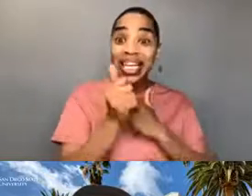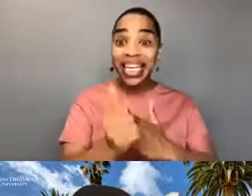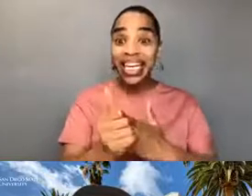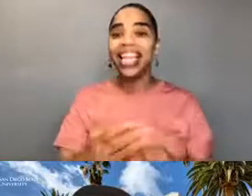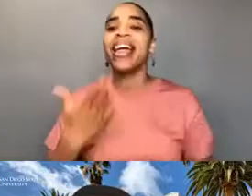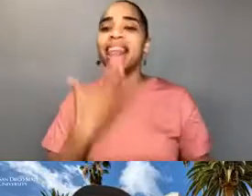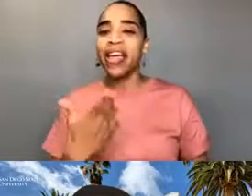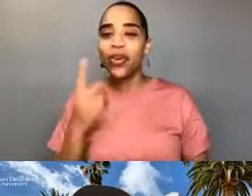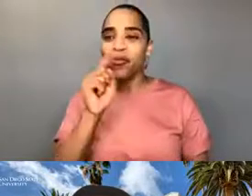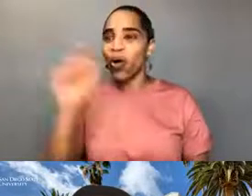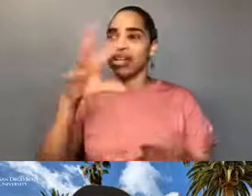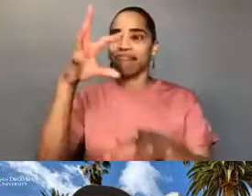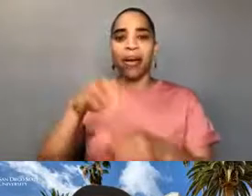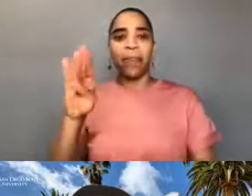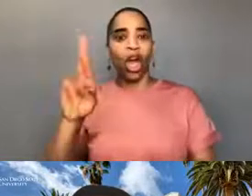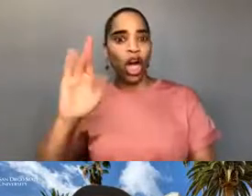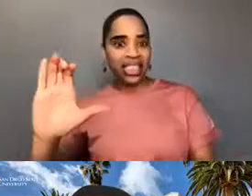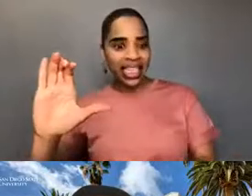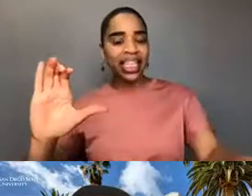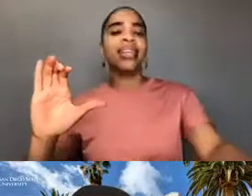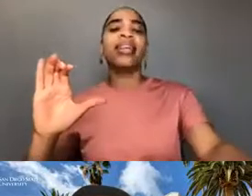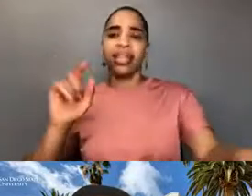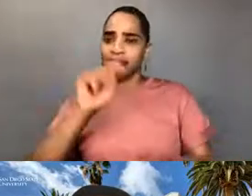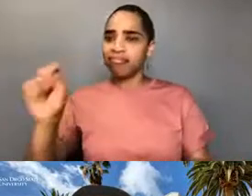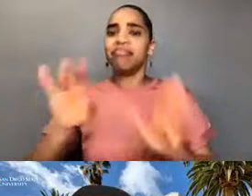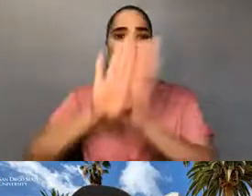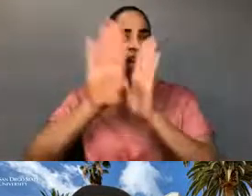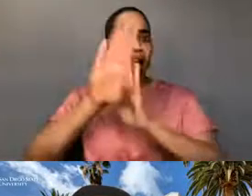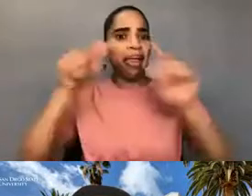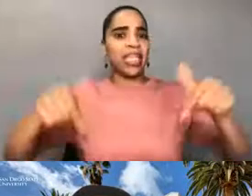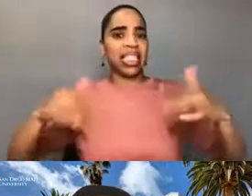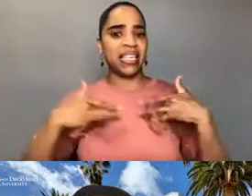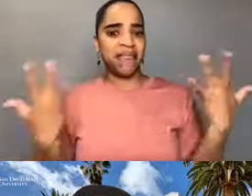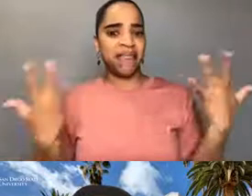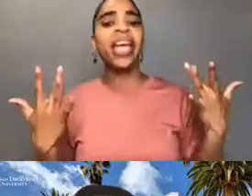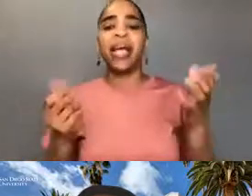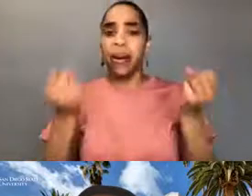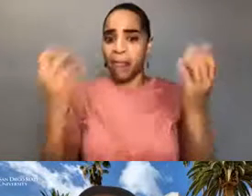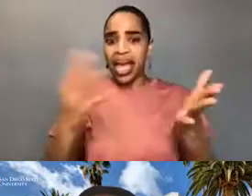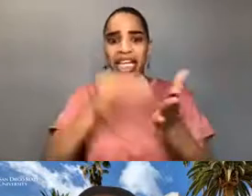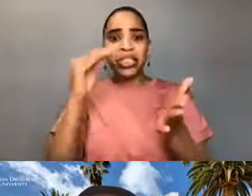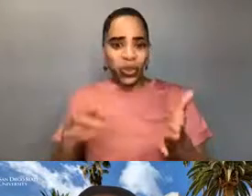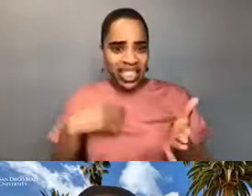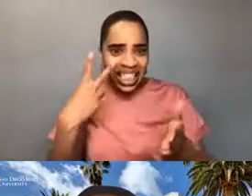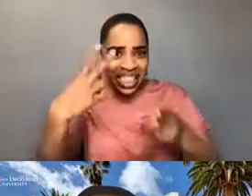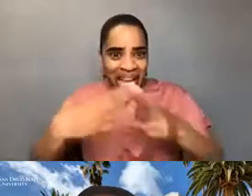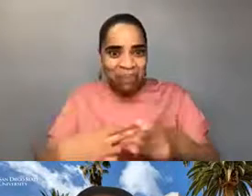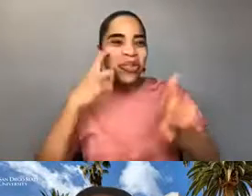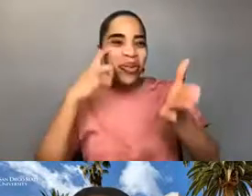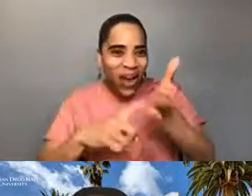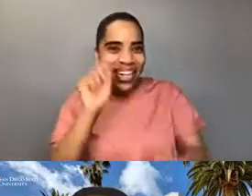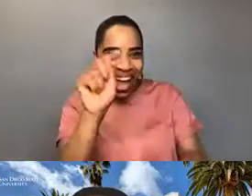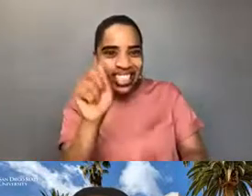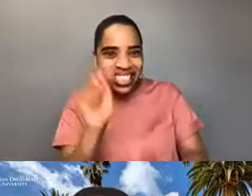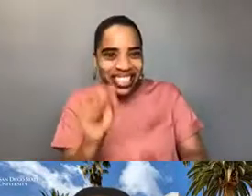who are part of the BRC who are involved in putting on this event. I know there's a lot of students who I'm seeing names and recognize that you were